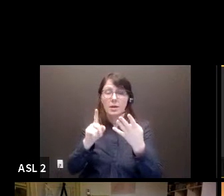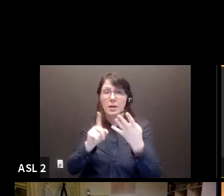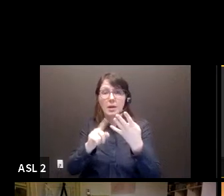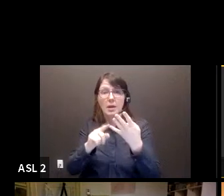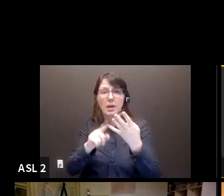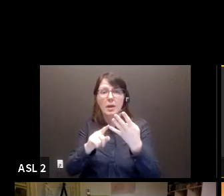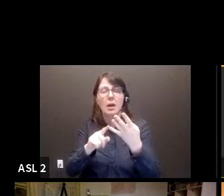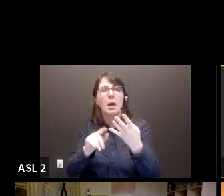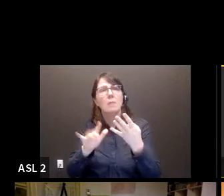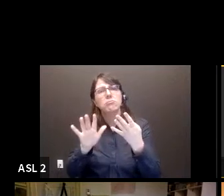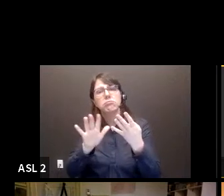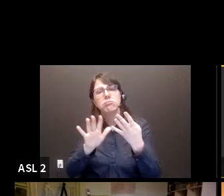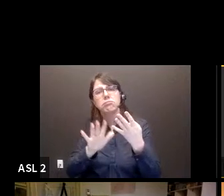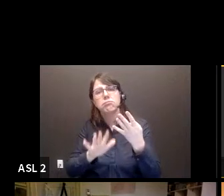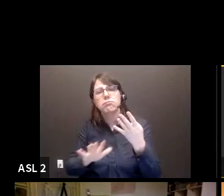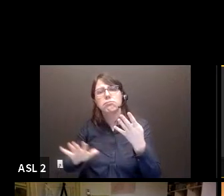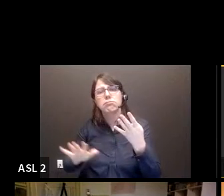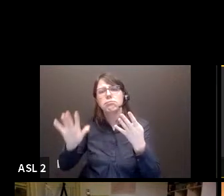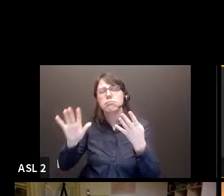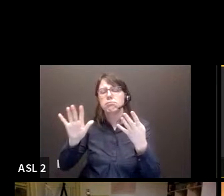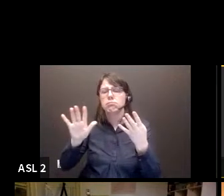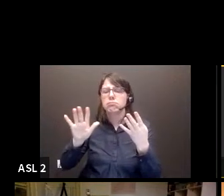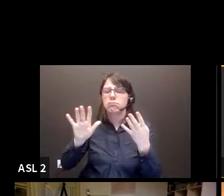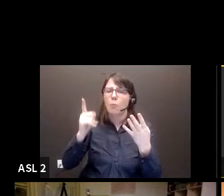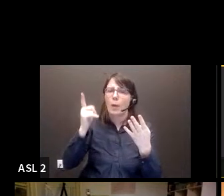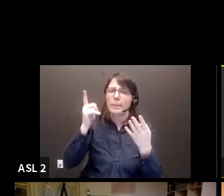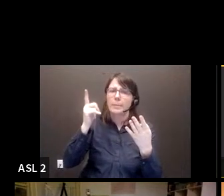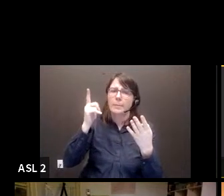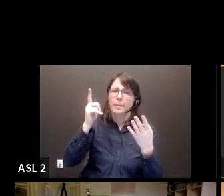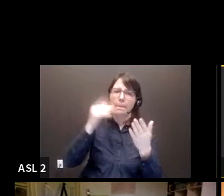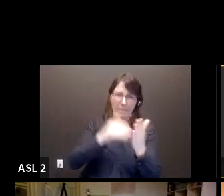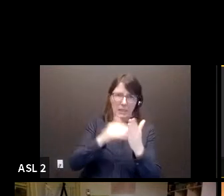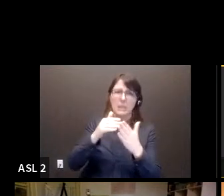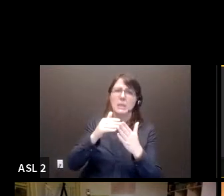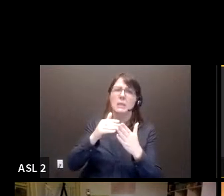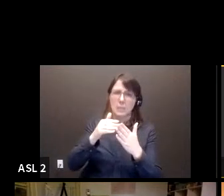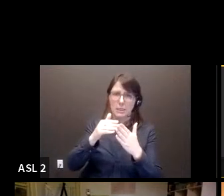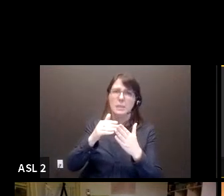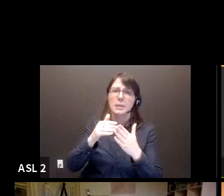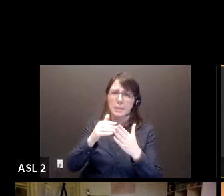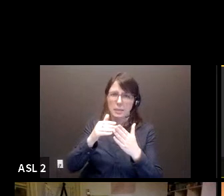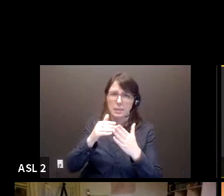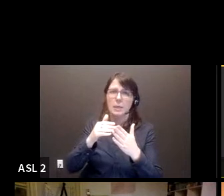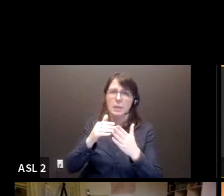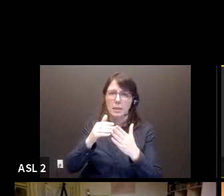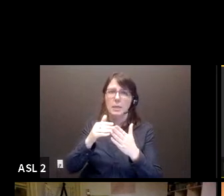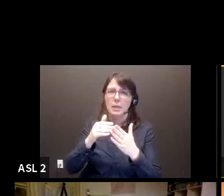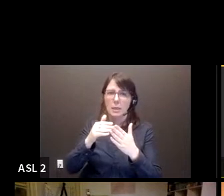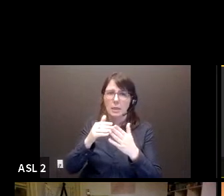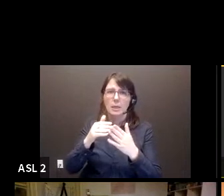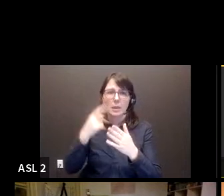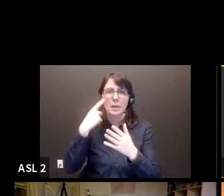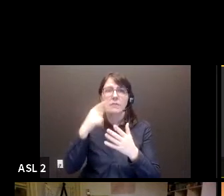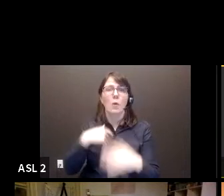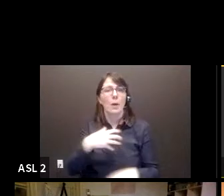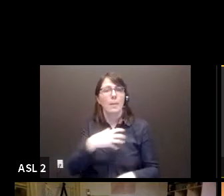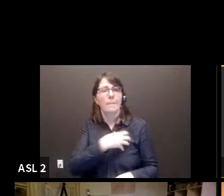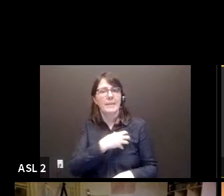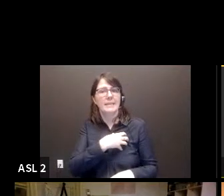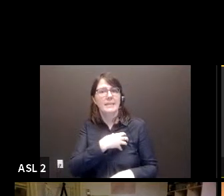about another billion or another million um slated for police related